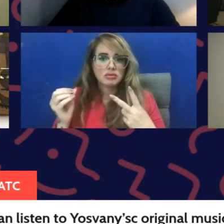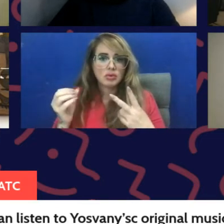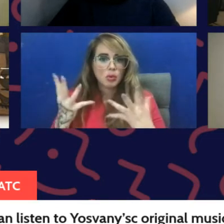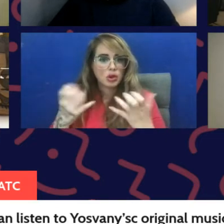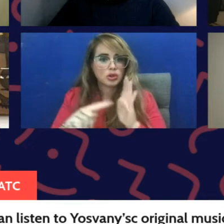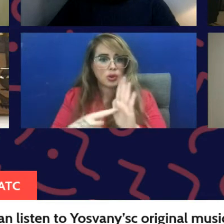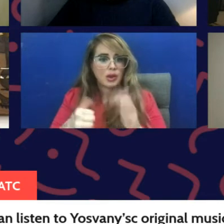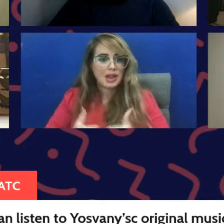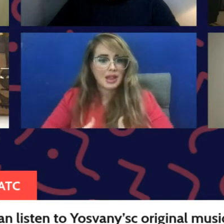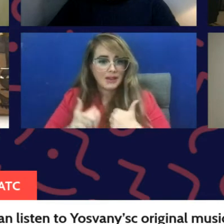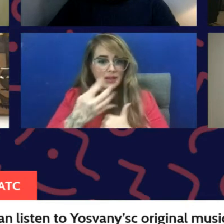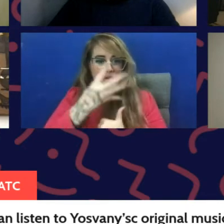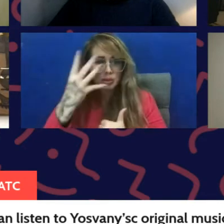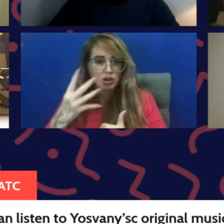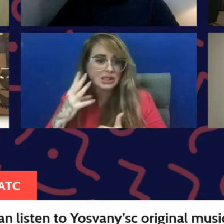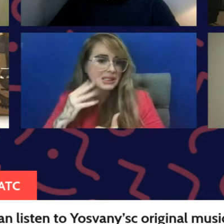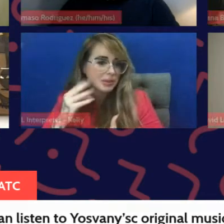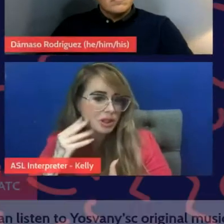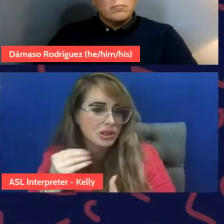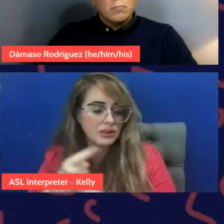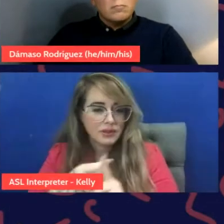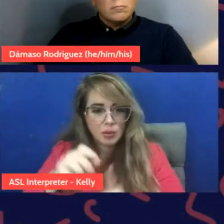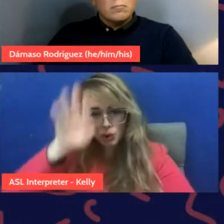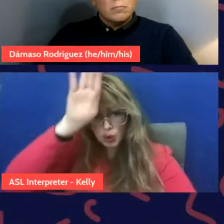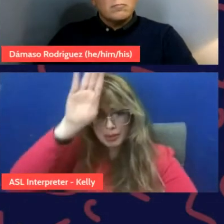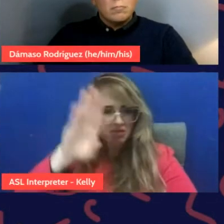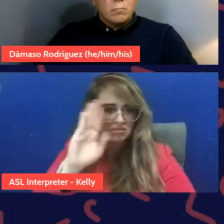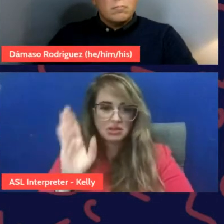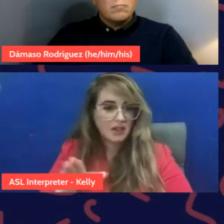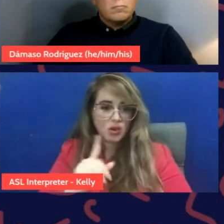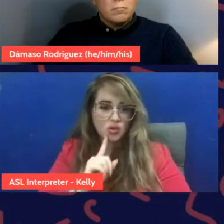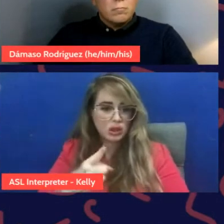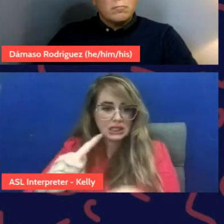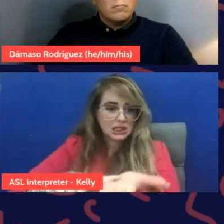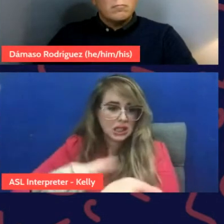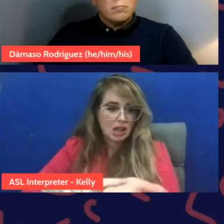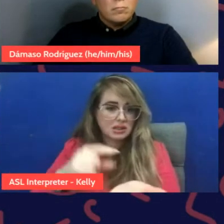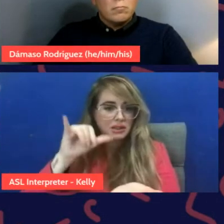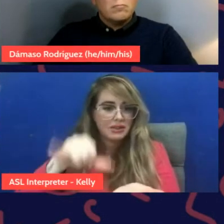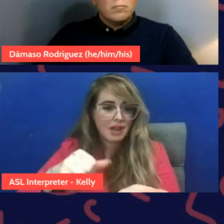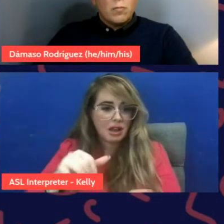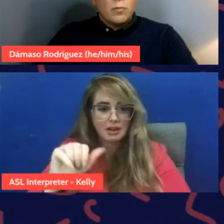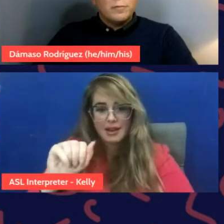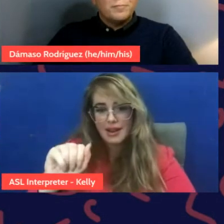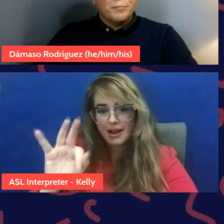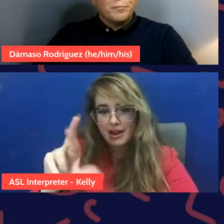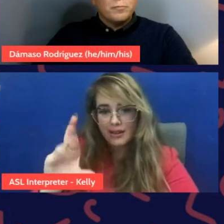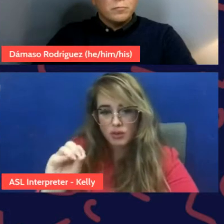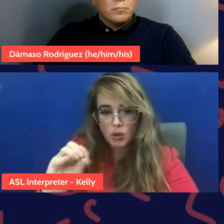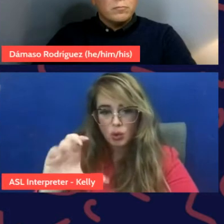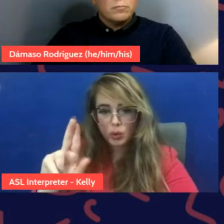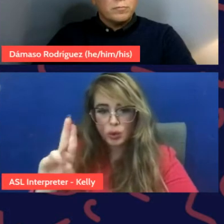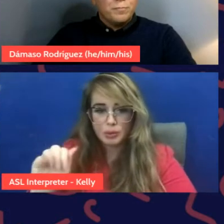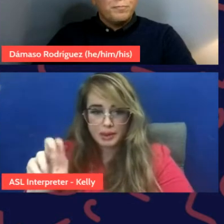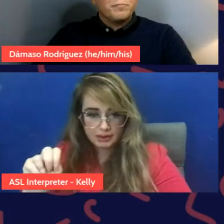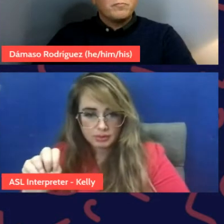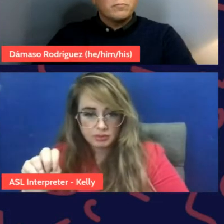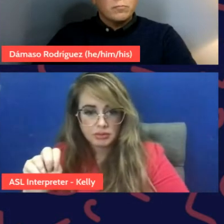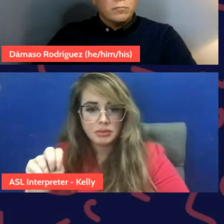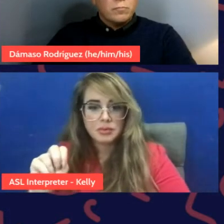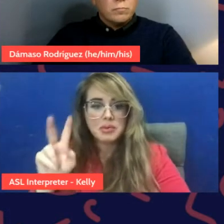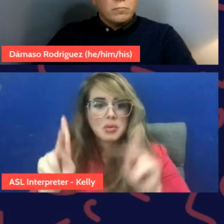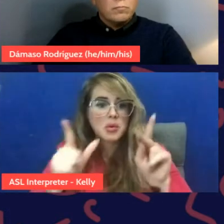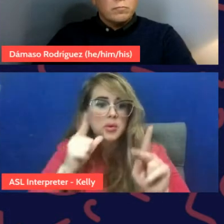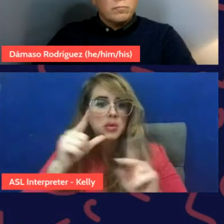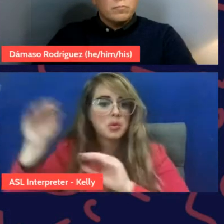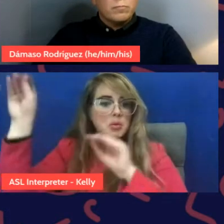the life of an immigration and a specific immigration from Cuba that is never talked about, and is the Afro-Cubans, the Afro-descendants from Cuba immigrating to the